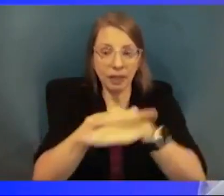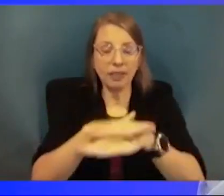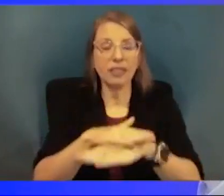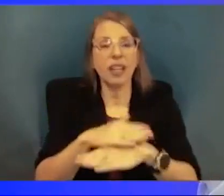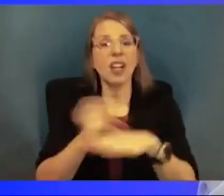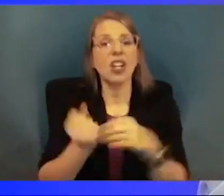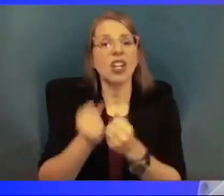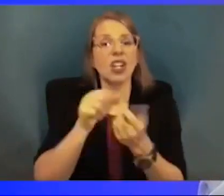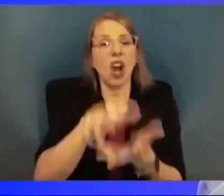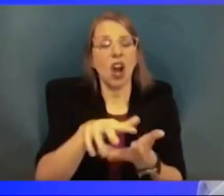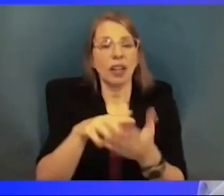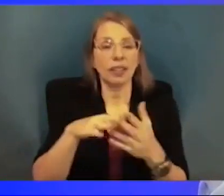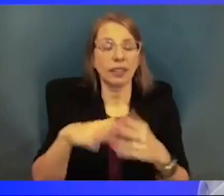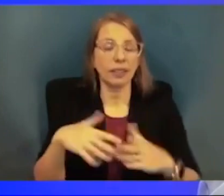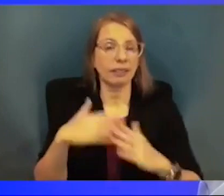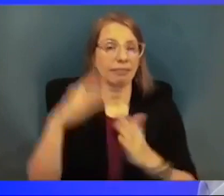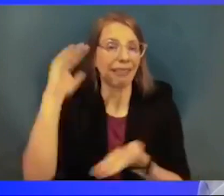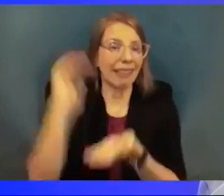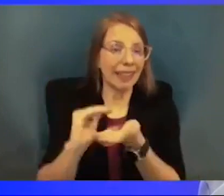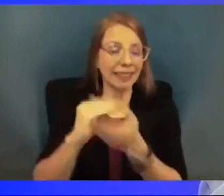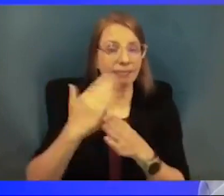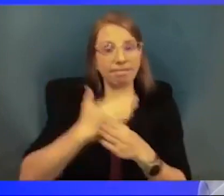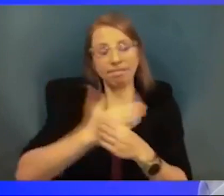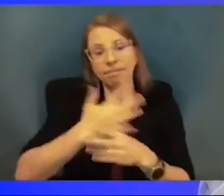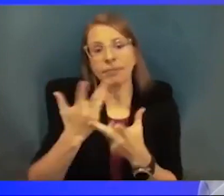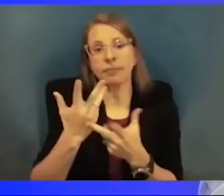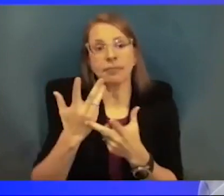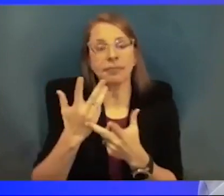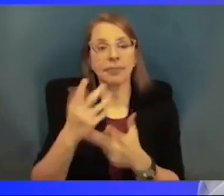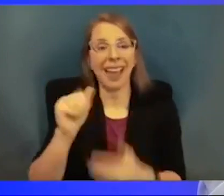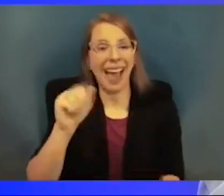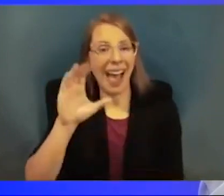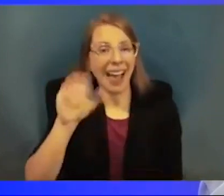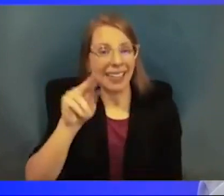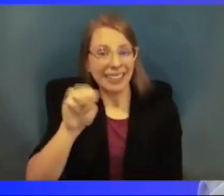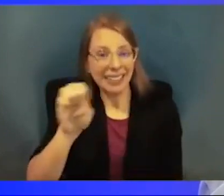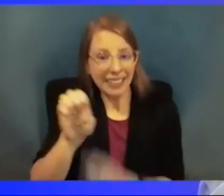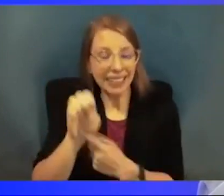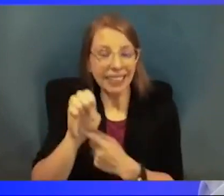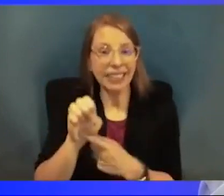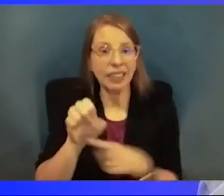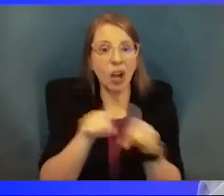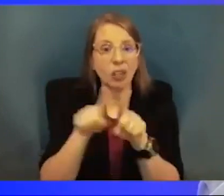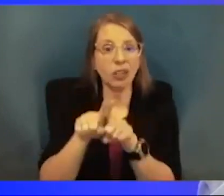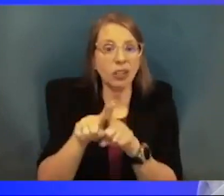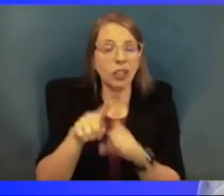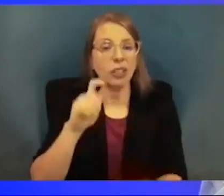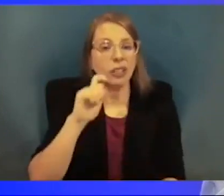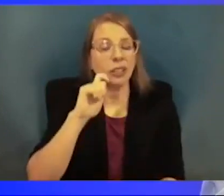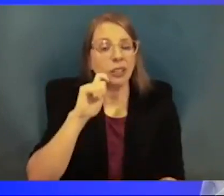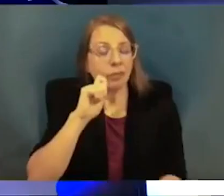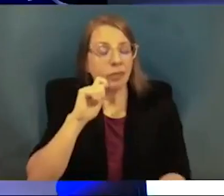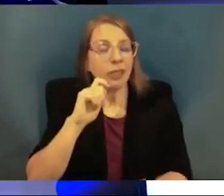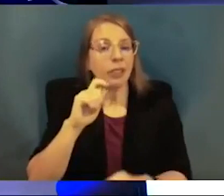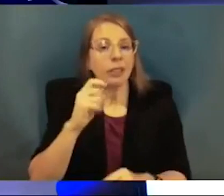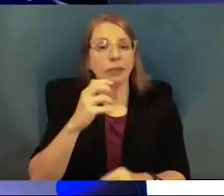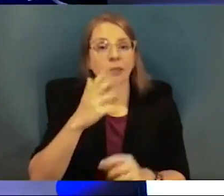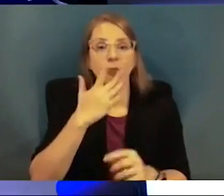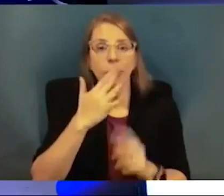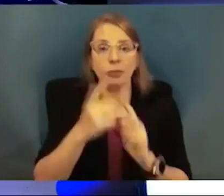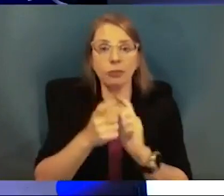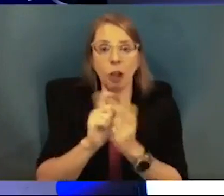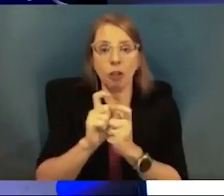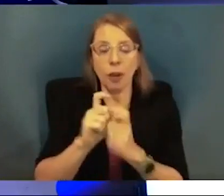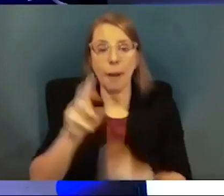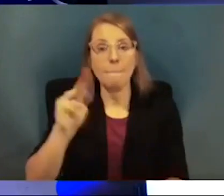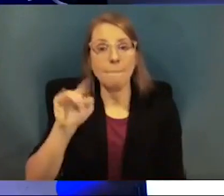for acne-prone skin. They're better for people who deal with hyperpigmentation and melasma. So mineral-based, it's always